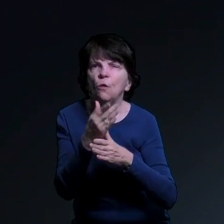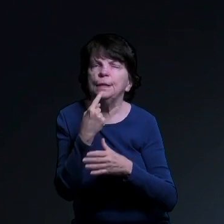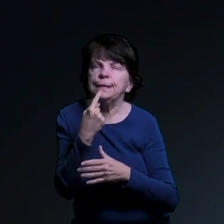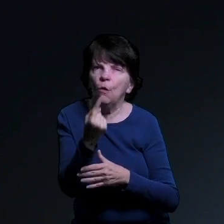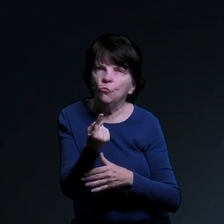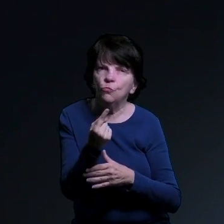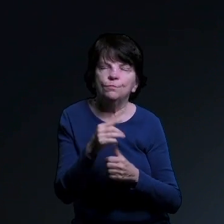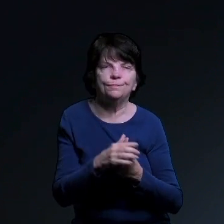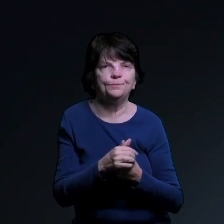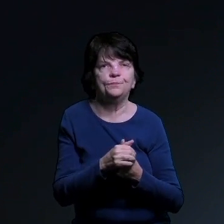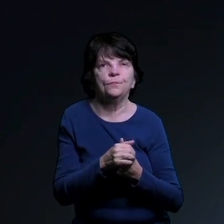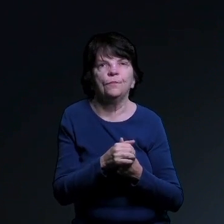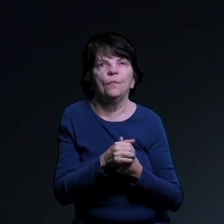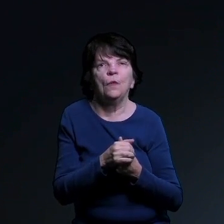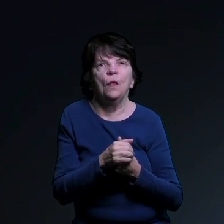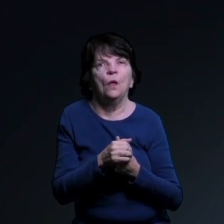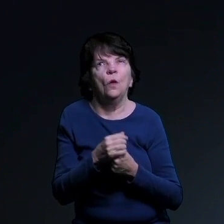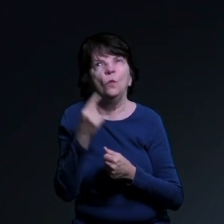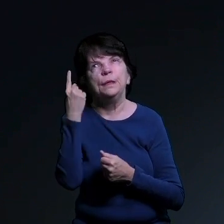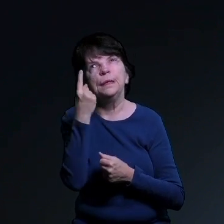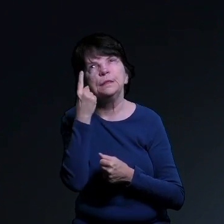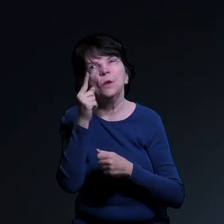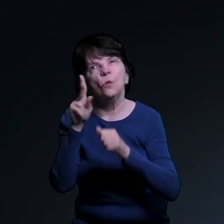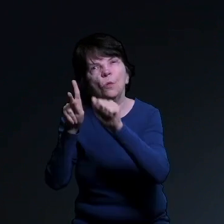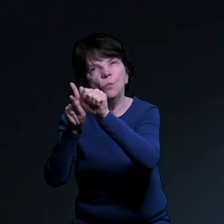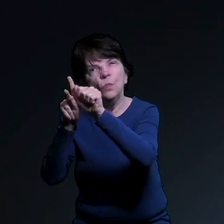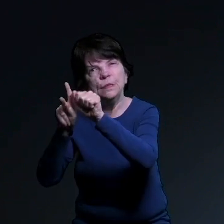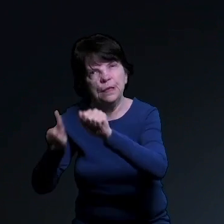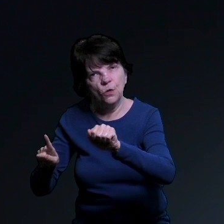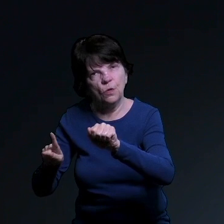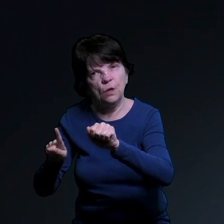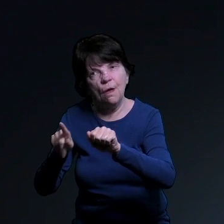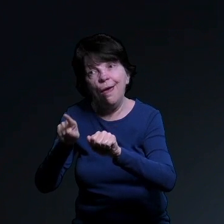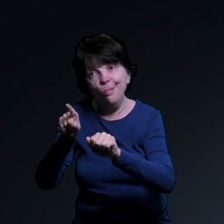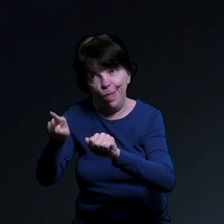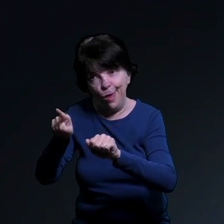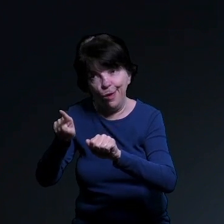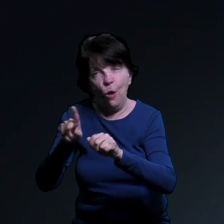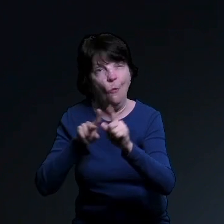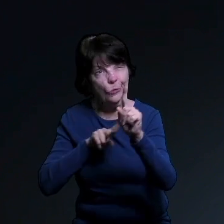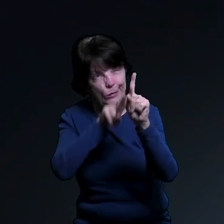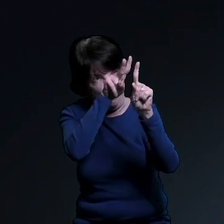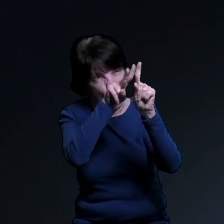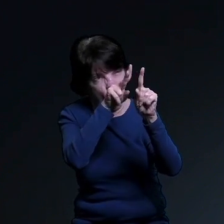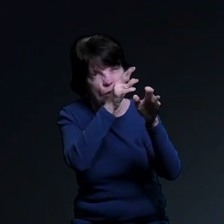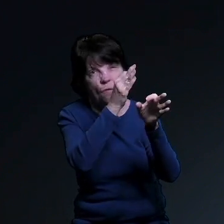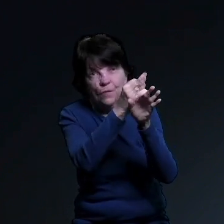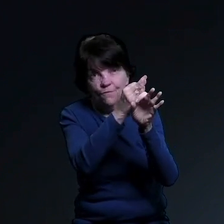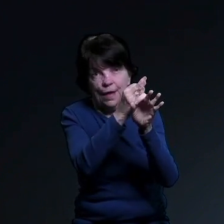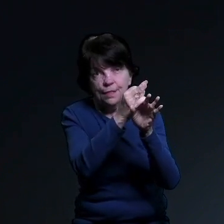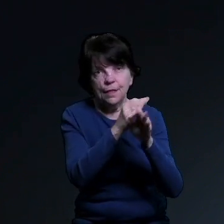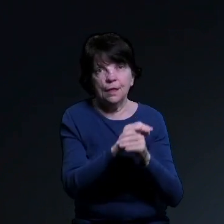Priscilla and Aquila, look at how they were used of the Lord. They were heroes of the faith. Number one is that they were